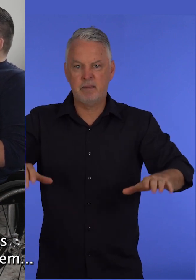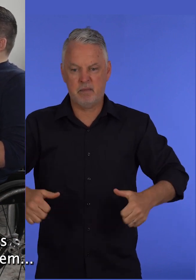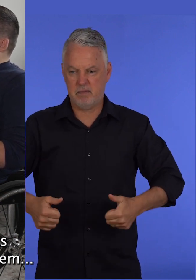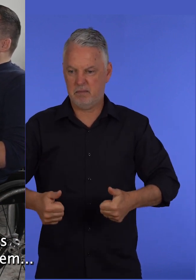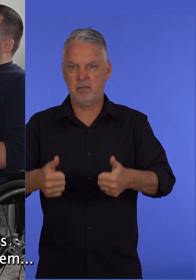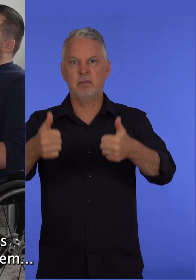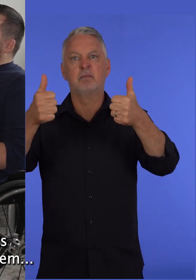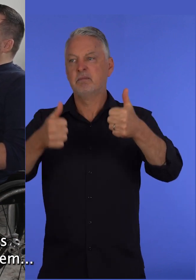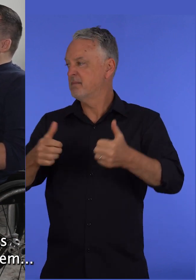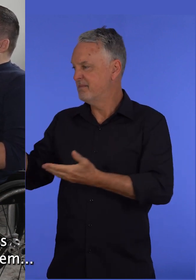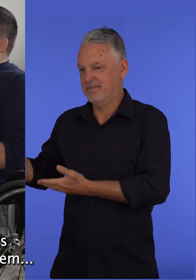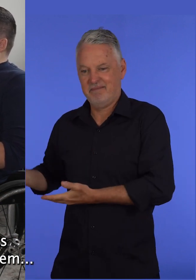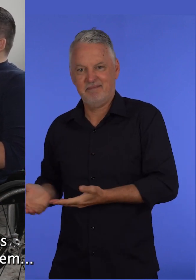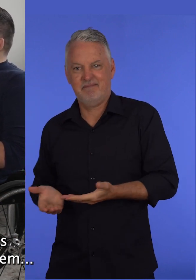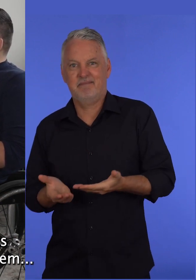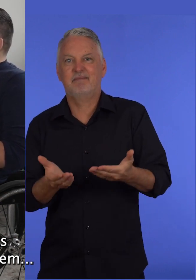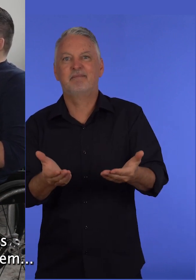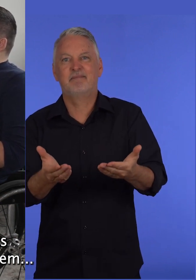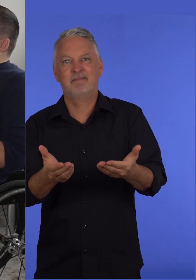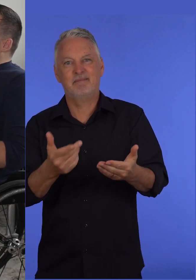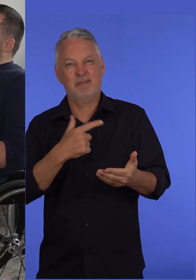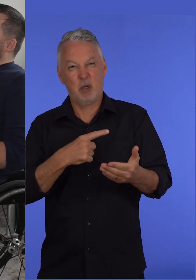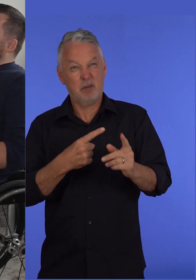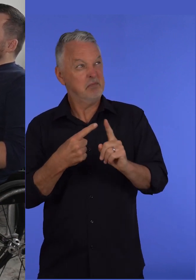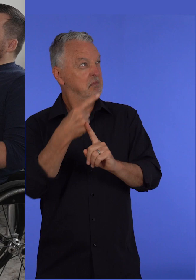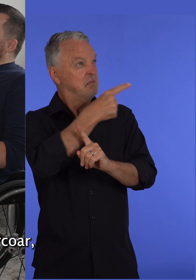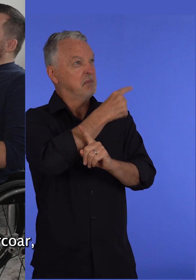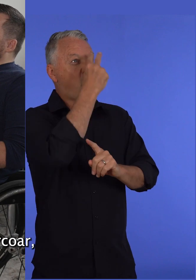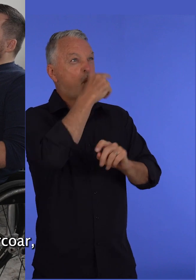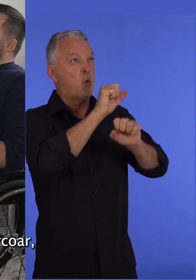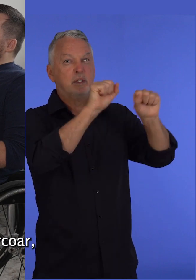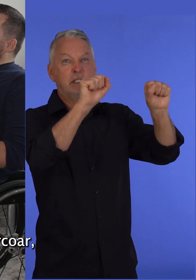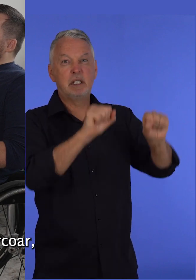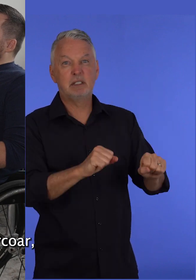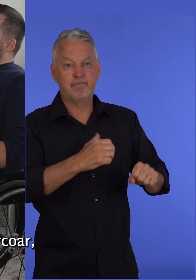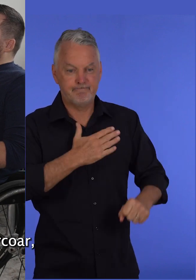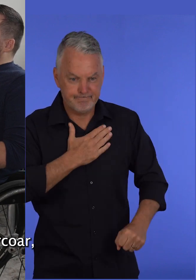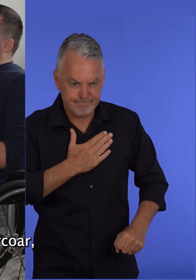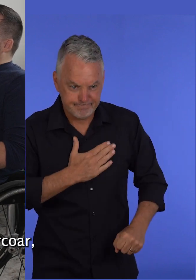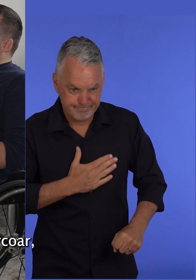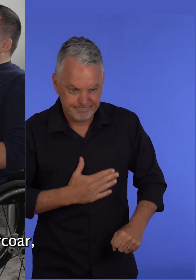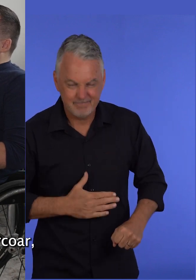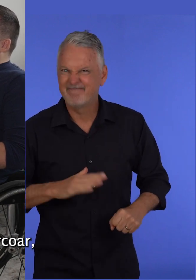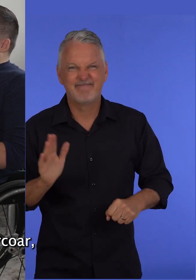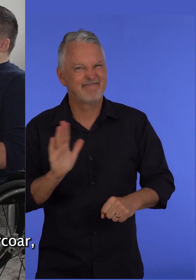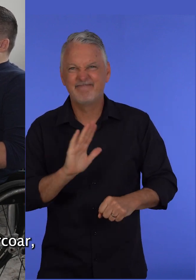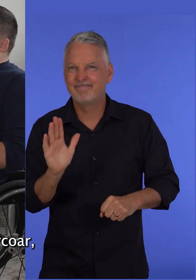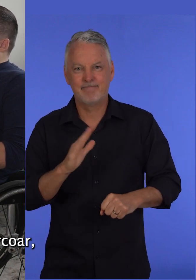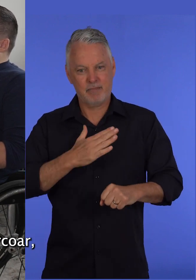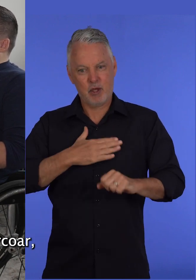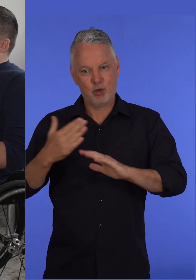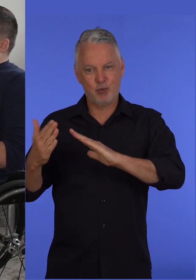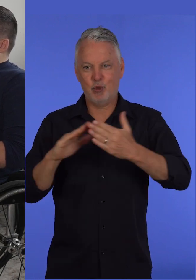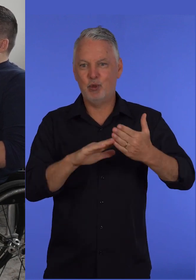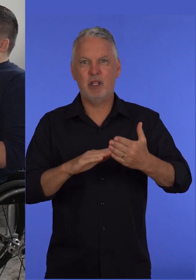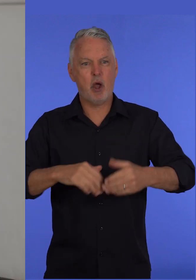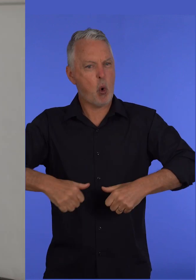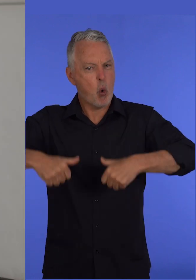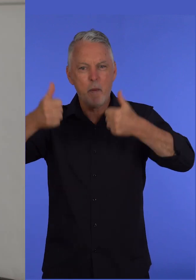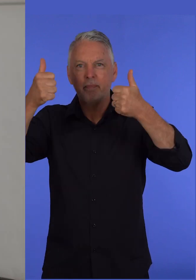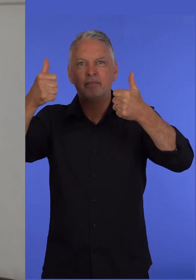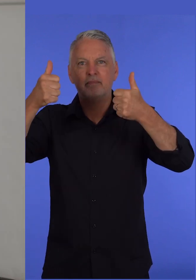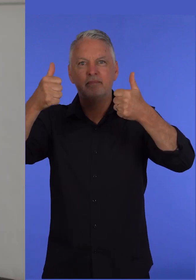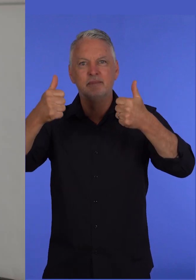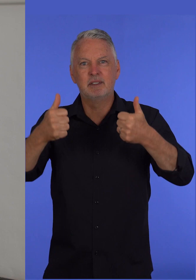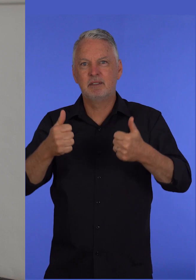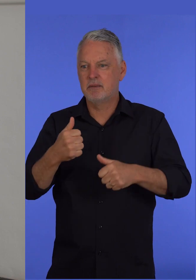moments, bucking away from the system, yet when they returned to Karkor, they understood that I was